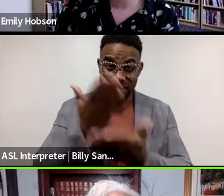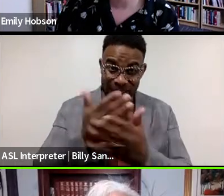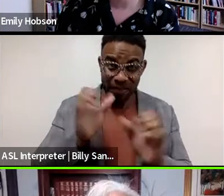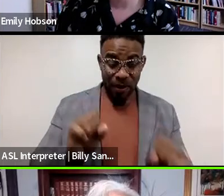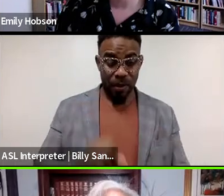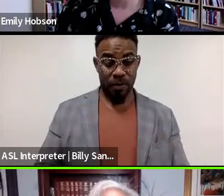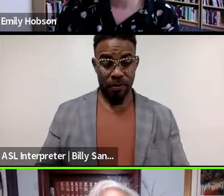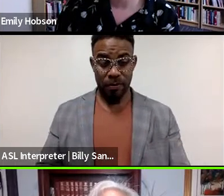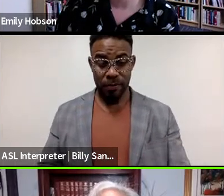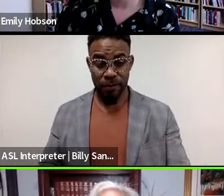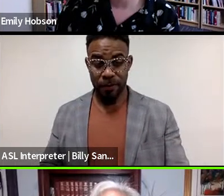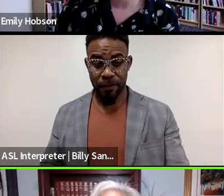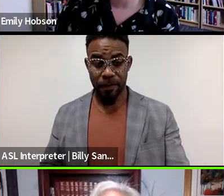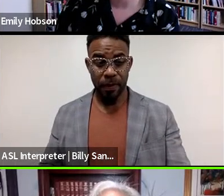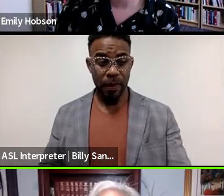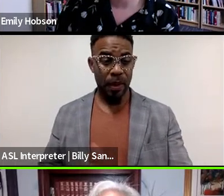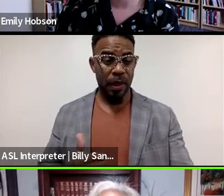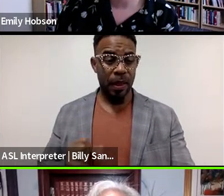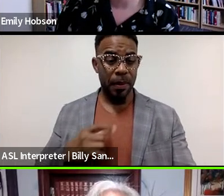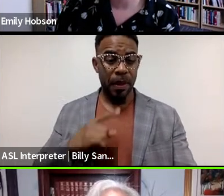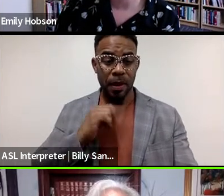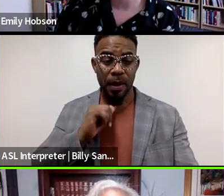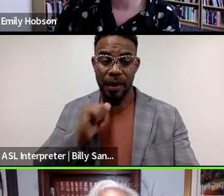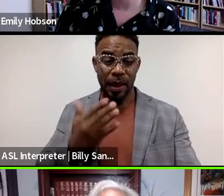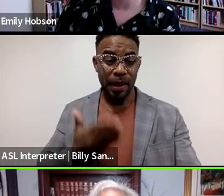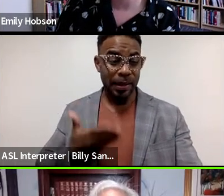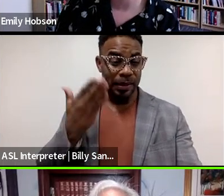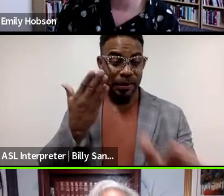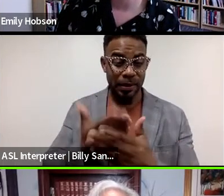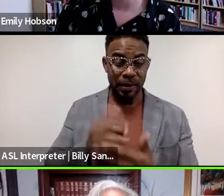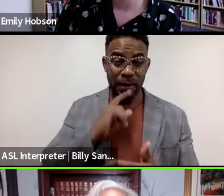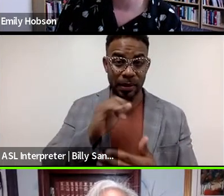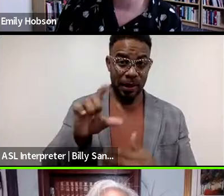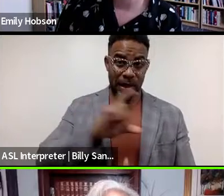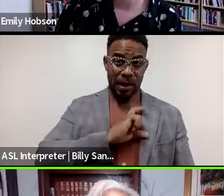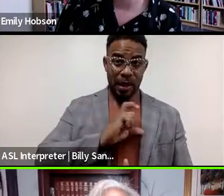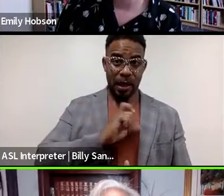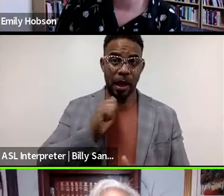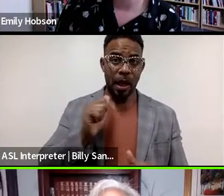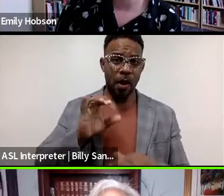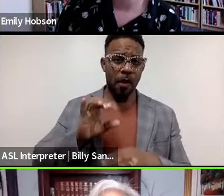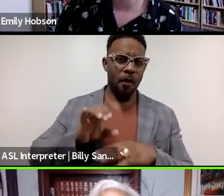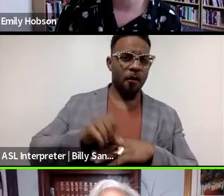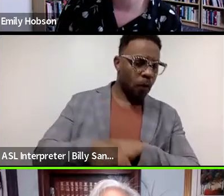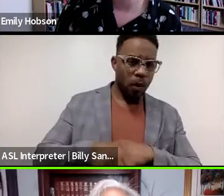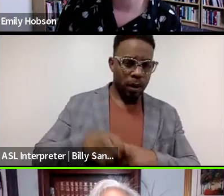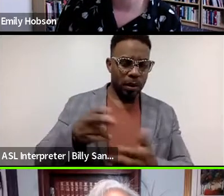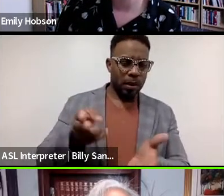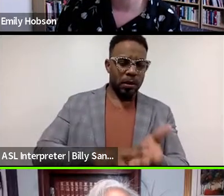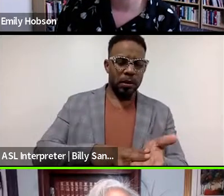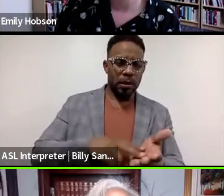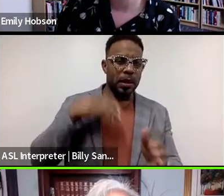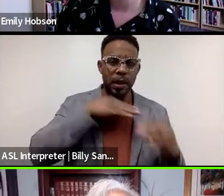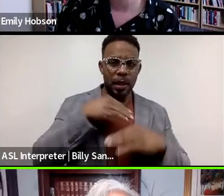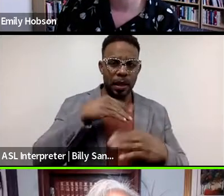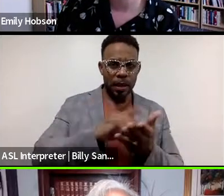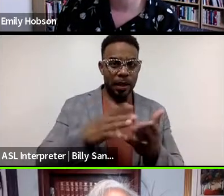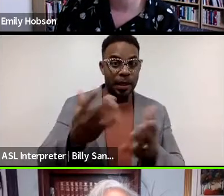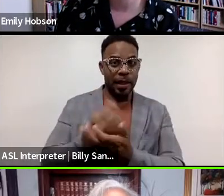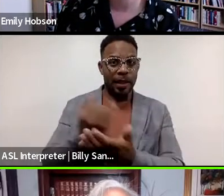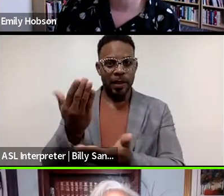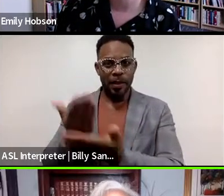Justifiable. The thing that made hers not justifiable is that the cops had forged the documents to get the